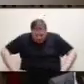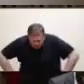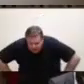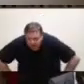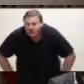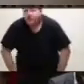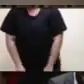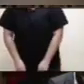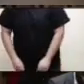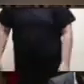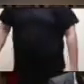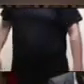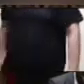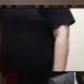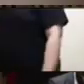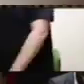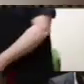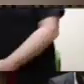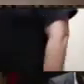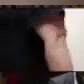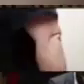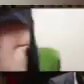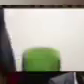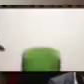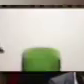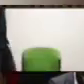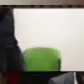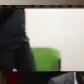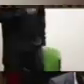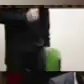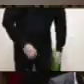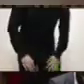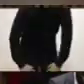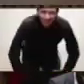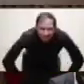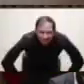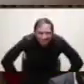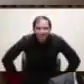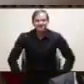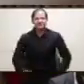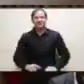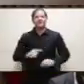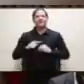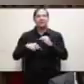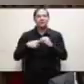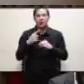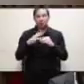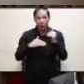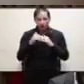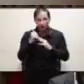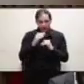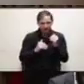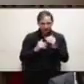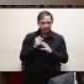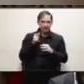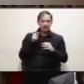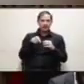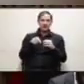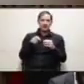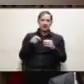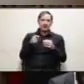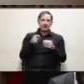with regard to the construction of Khanalagte Community Hall, as indicated there, the amount allocated